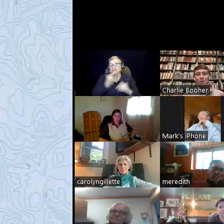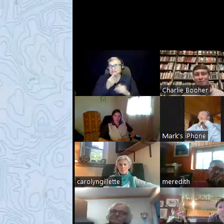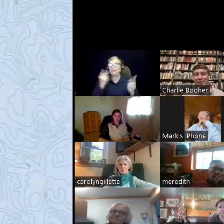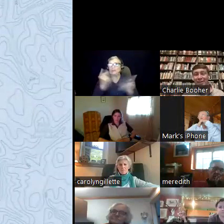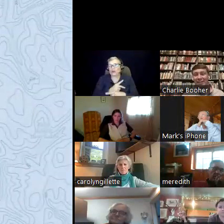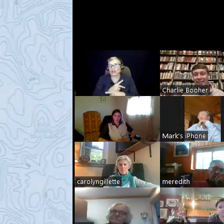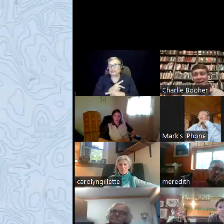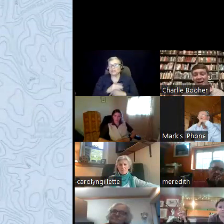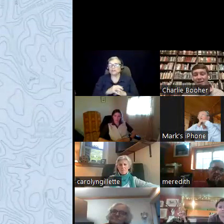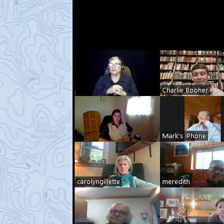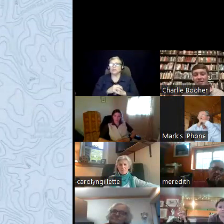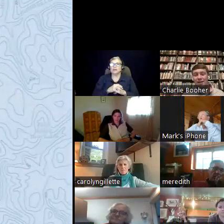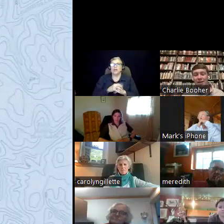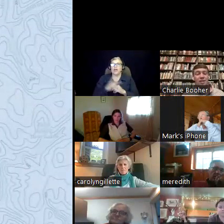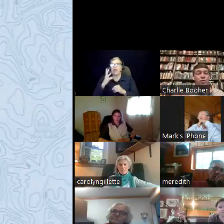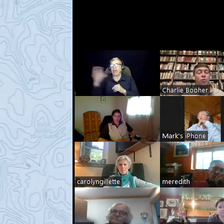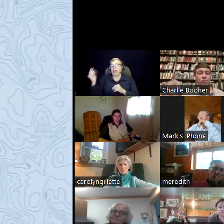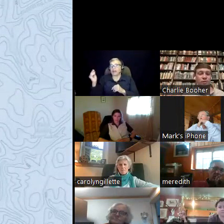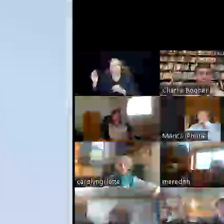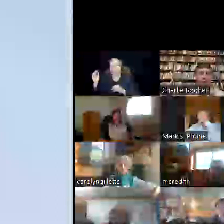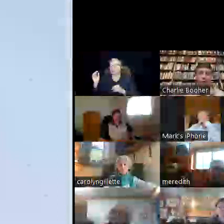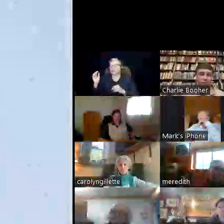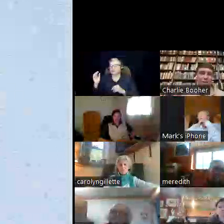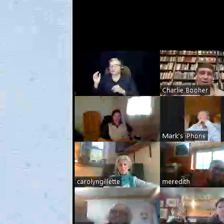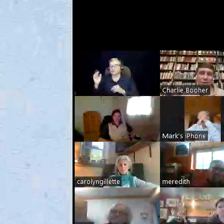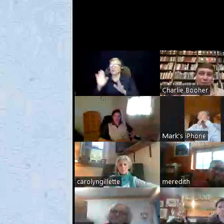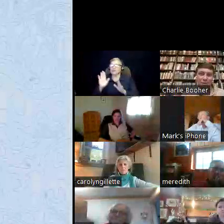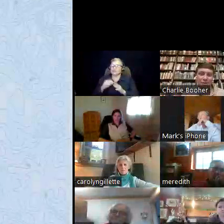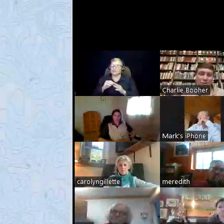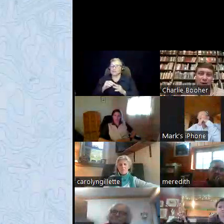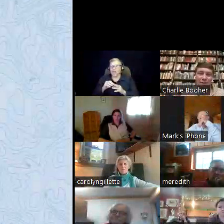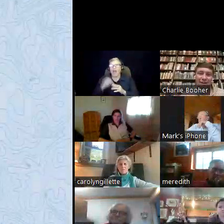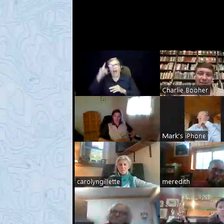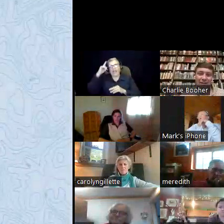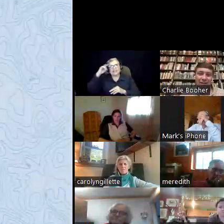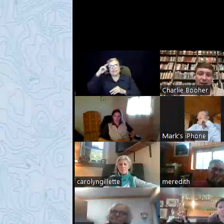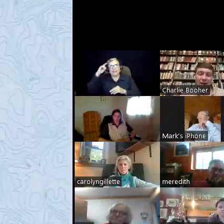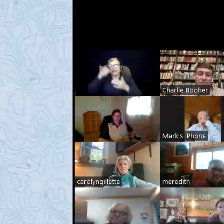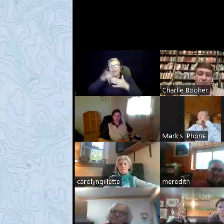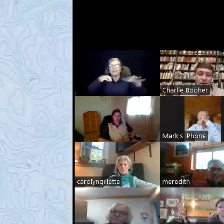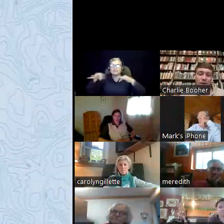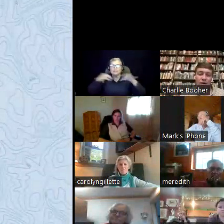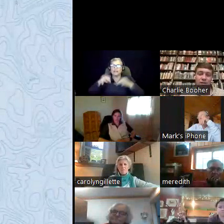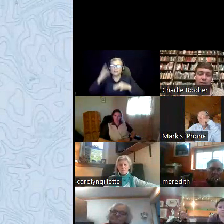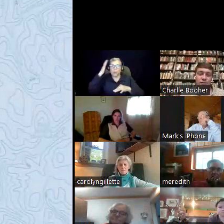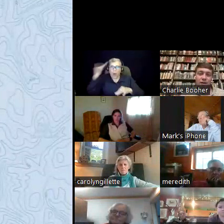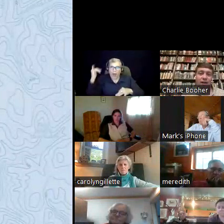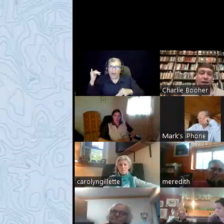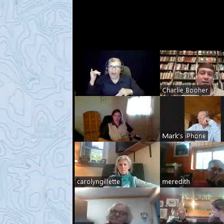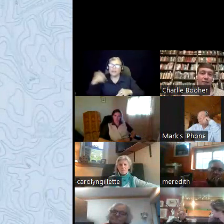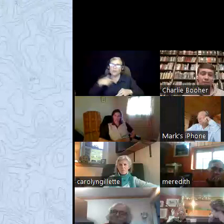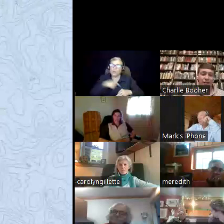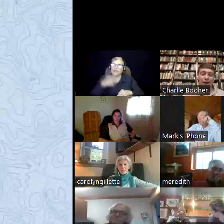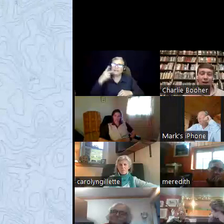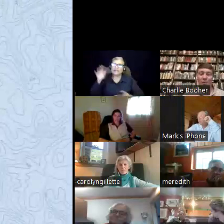least partially as a tool to explain what we're seeing with trapping across the country.